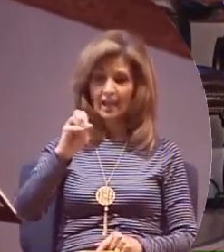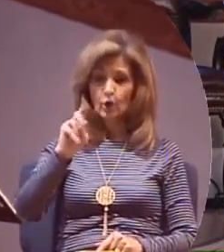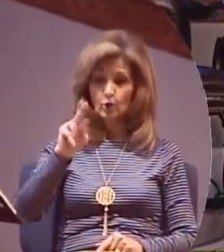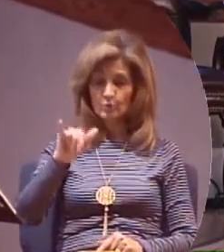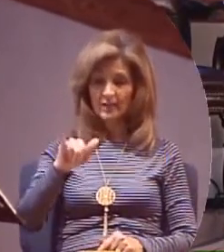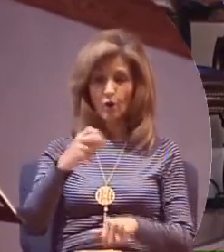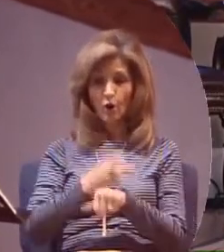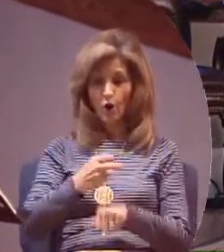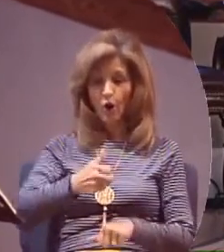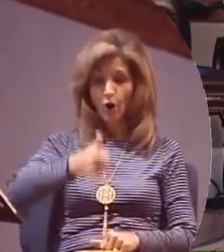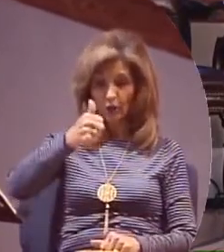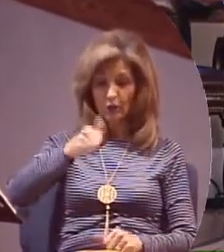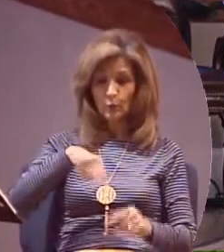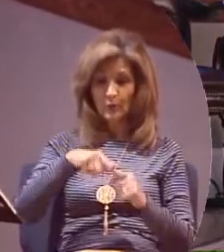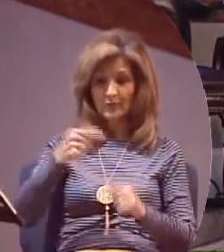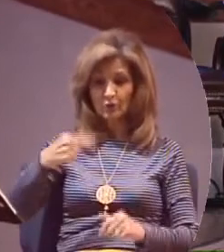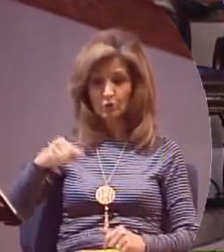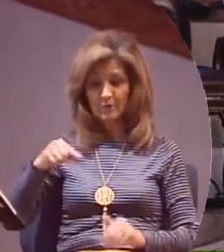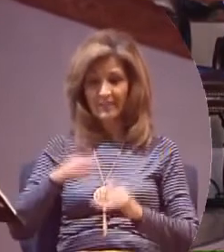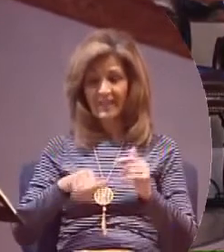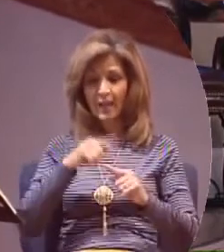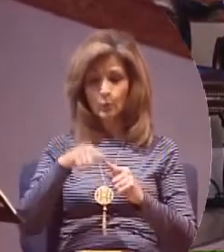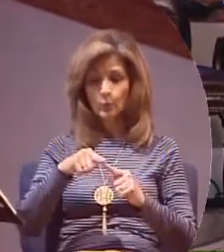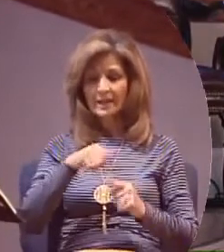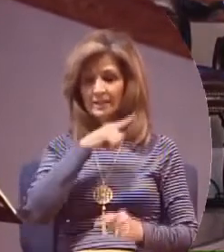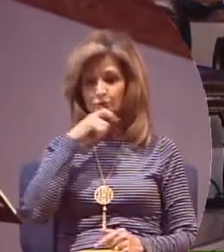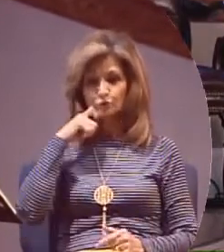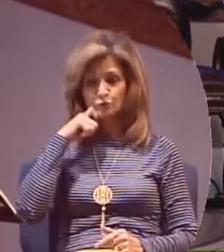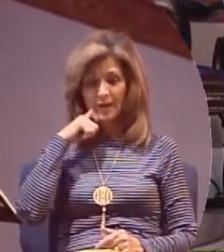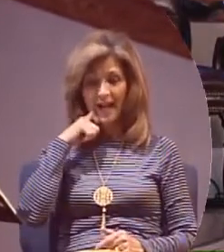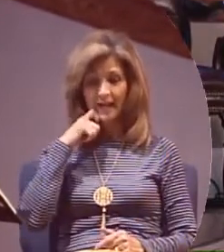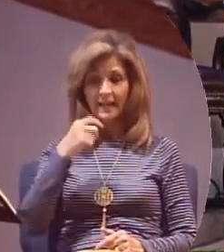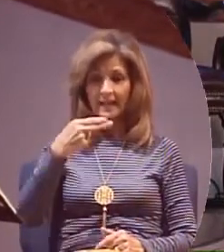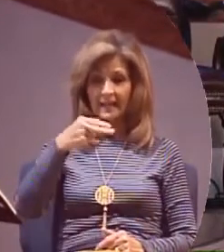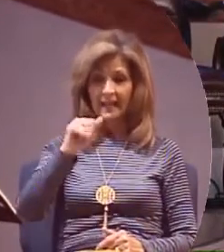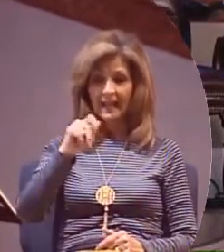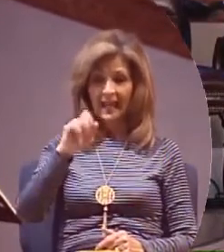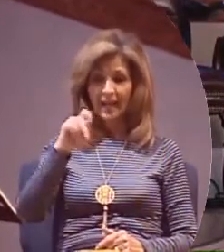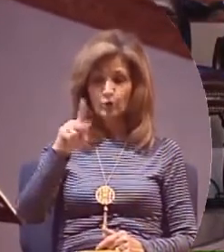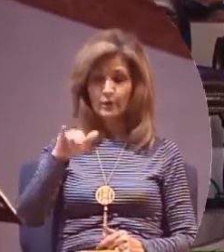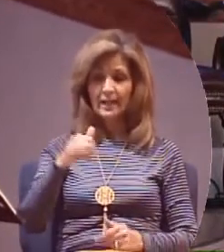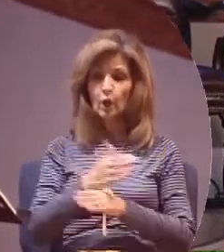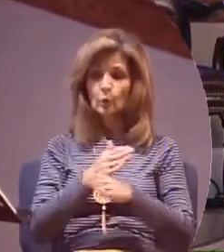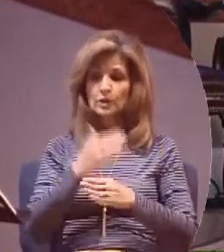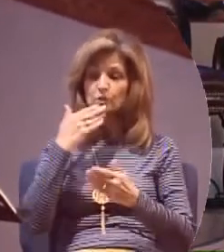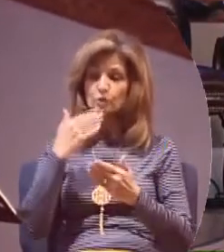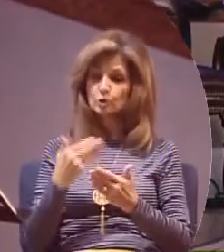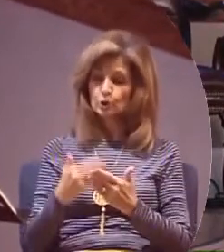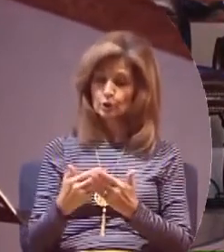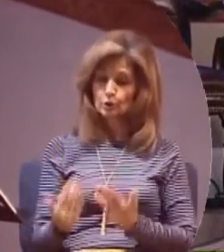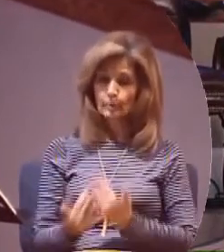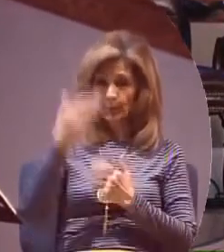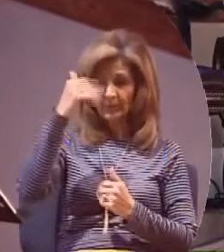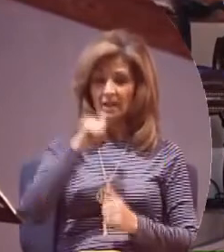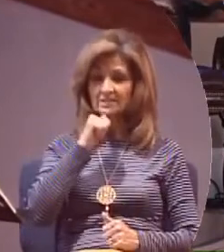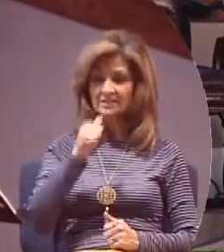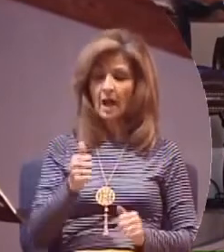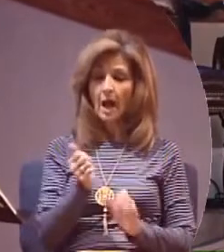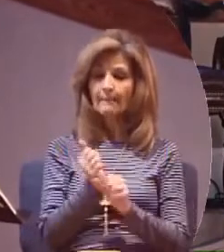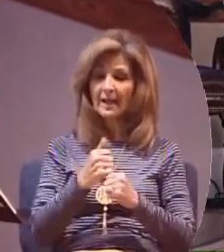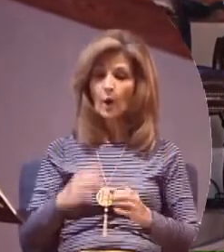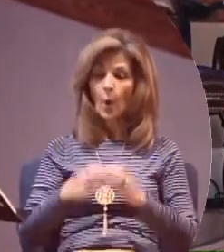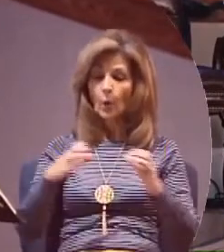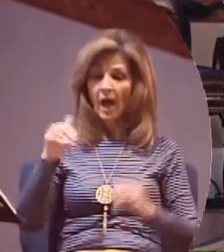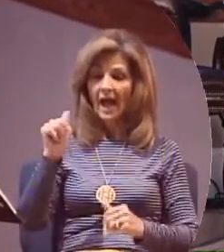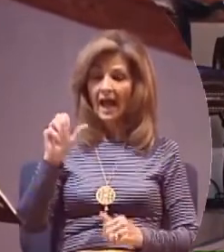green than when they dry out. Hickory wood is good wood to burn in the fireplace because it don't make a whole lot of ashes and it's got good heat